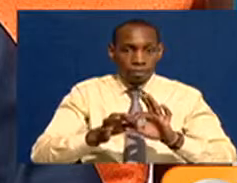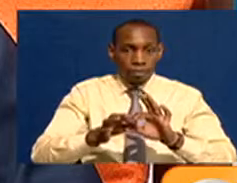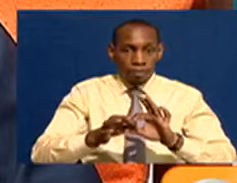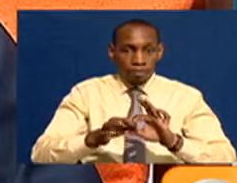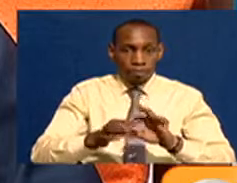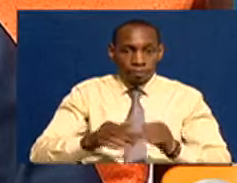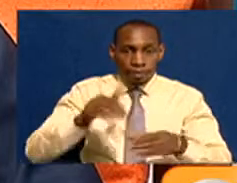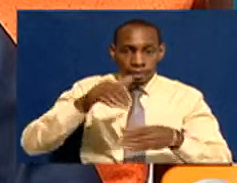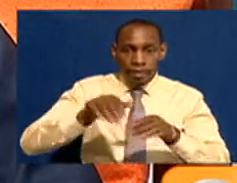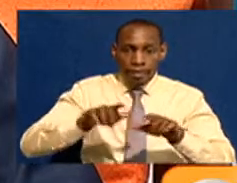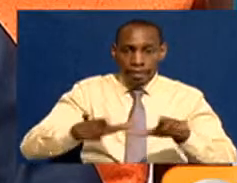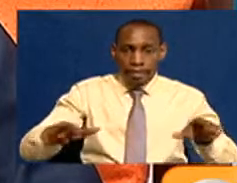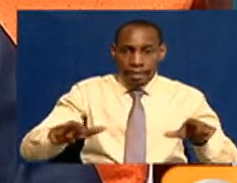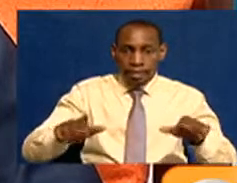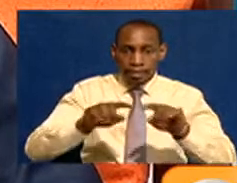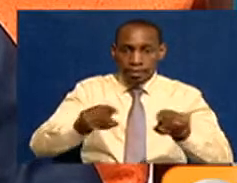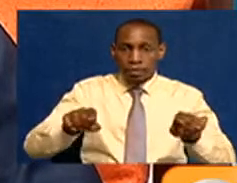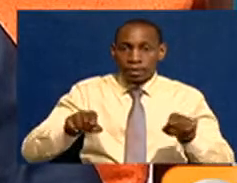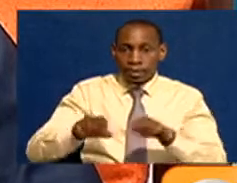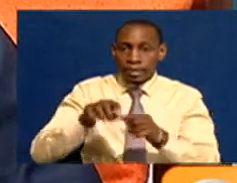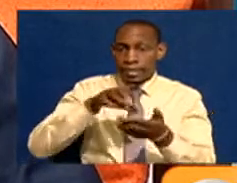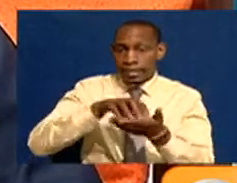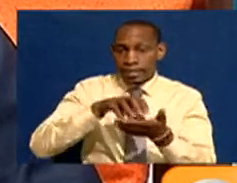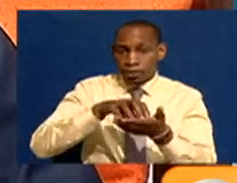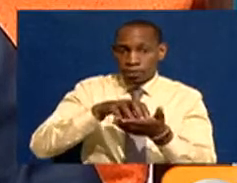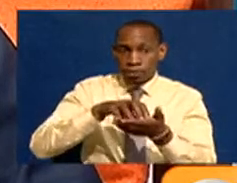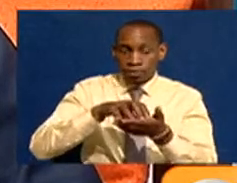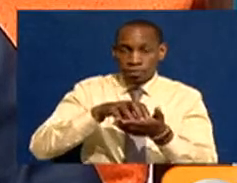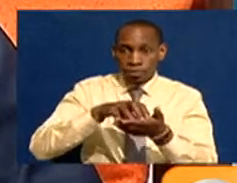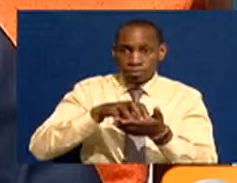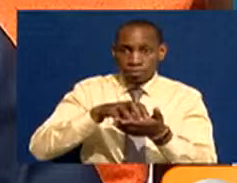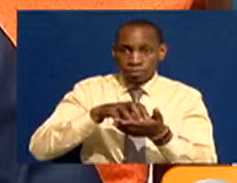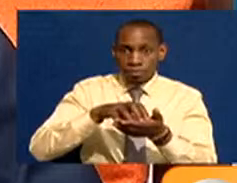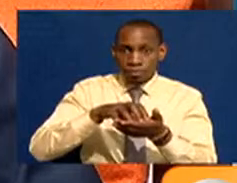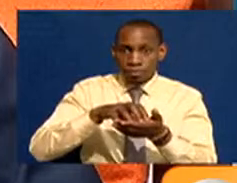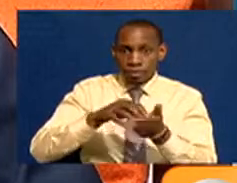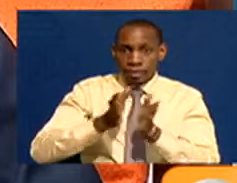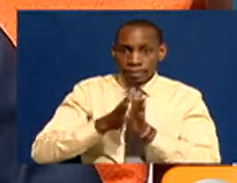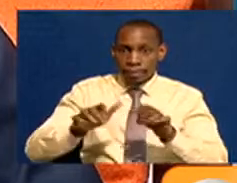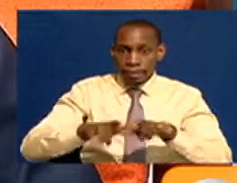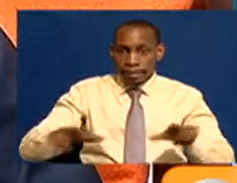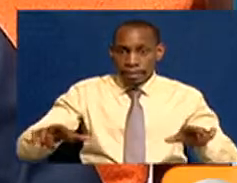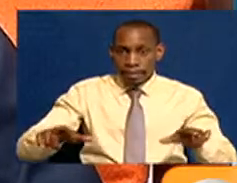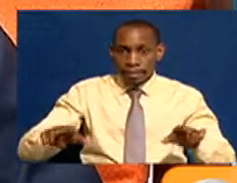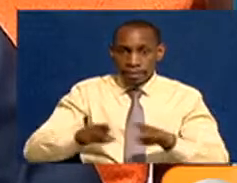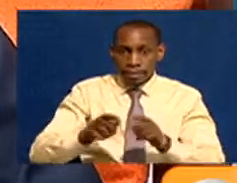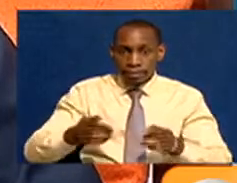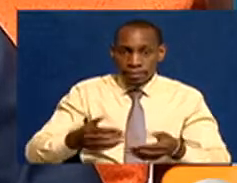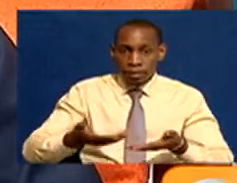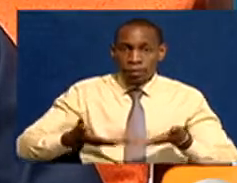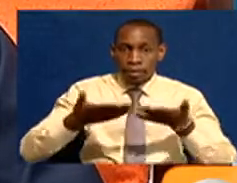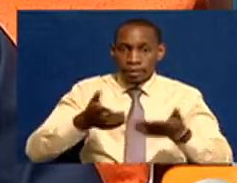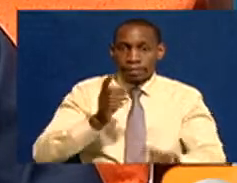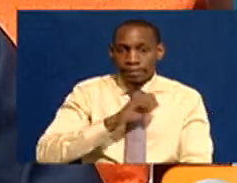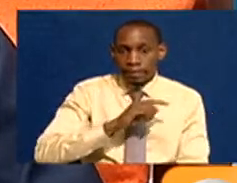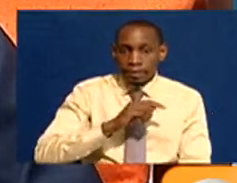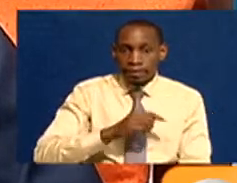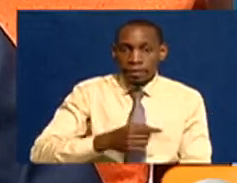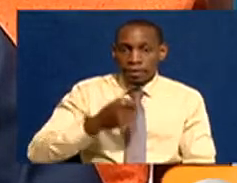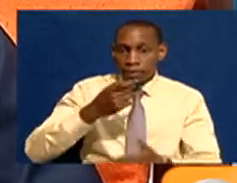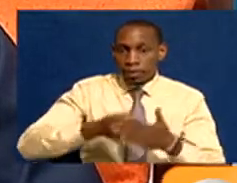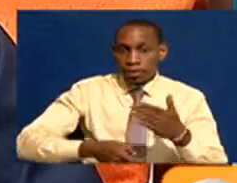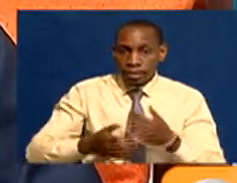inland container depots and public land that was given concessions at prices that